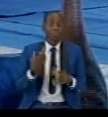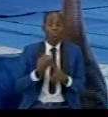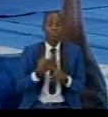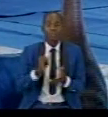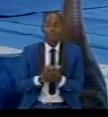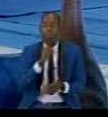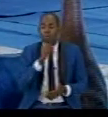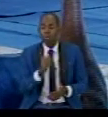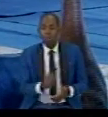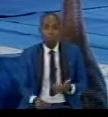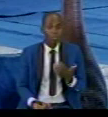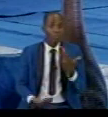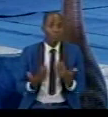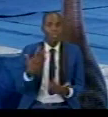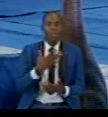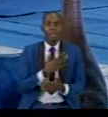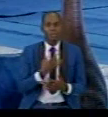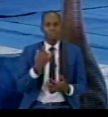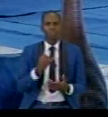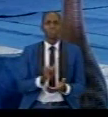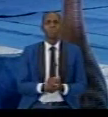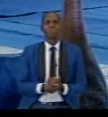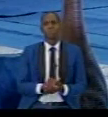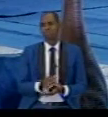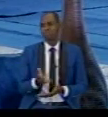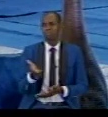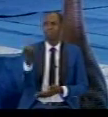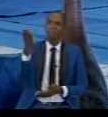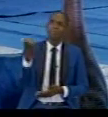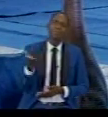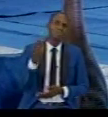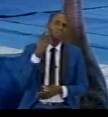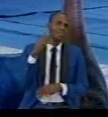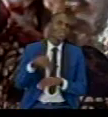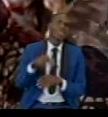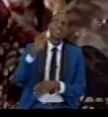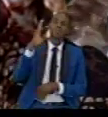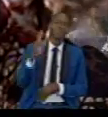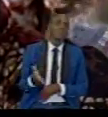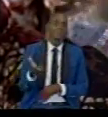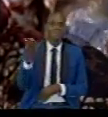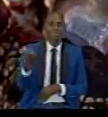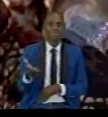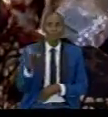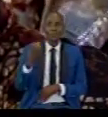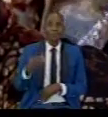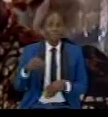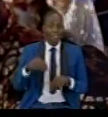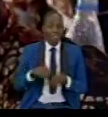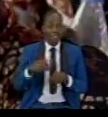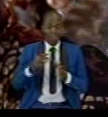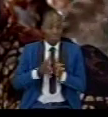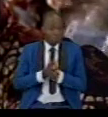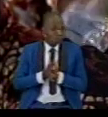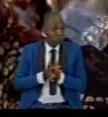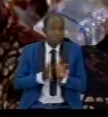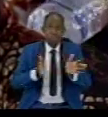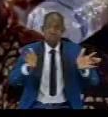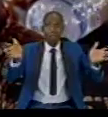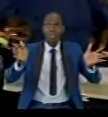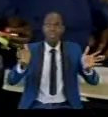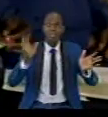furnace and the end you see look at this man look at this project in the public is mentioning